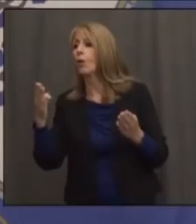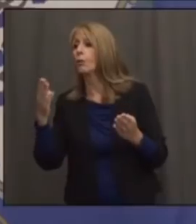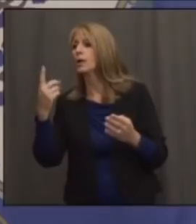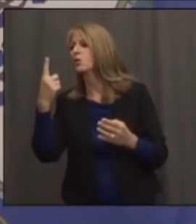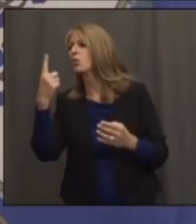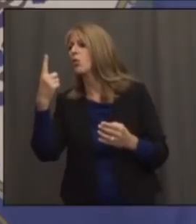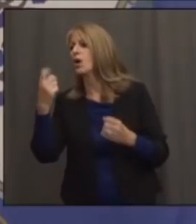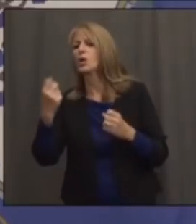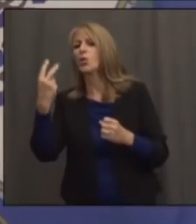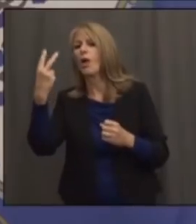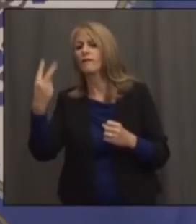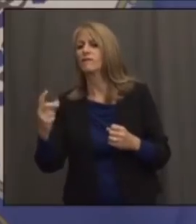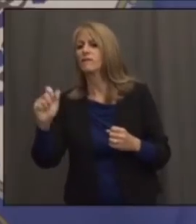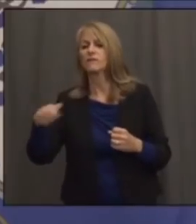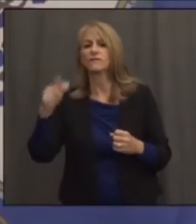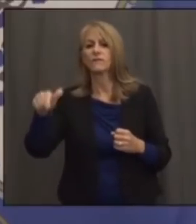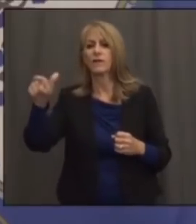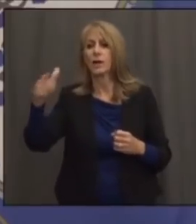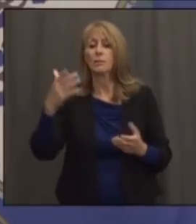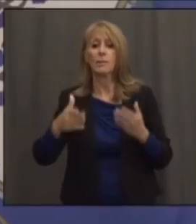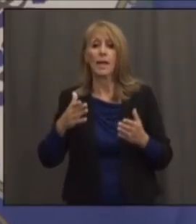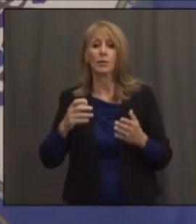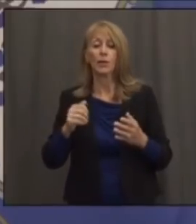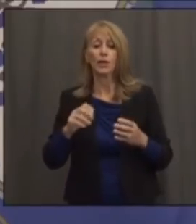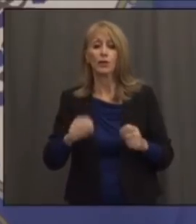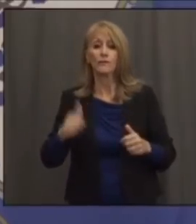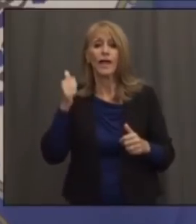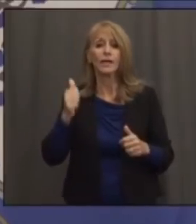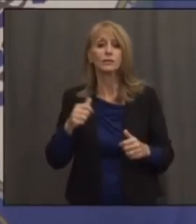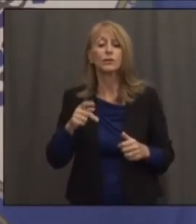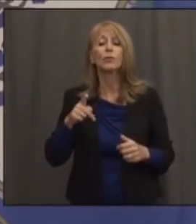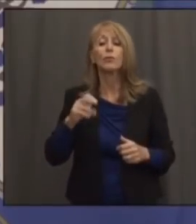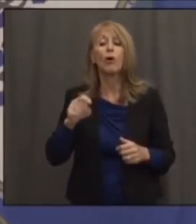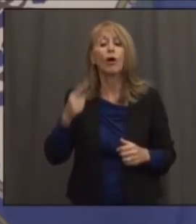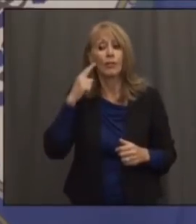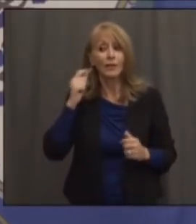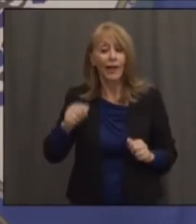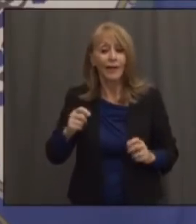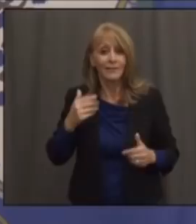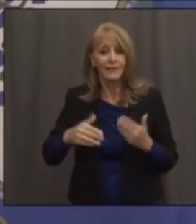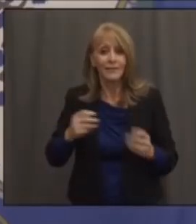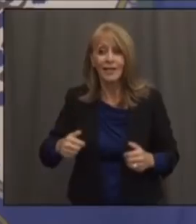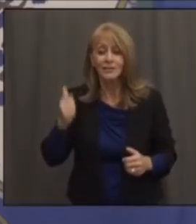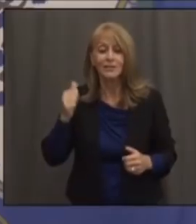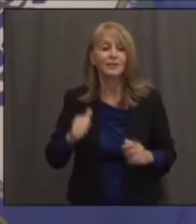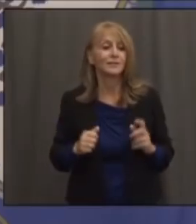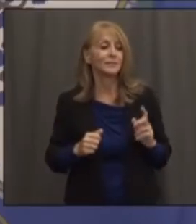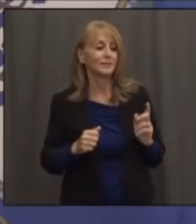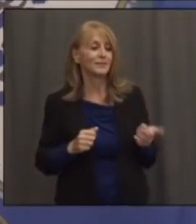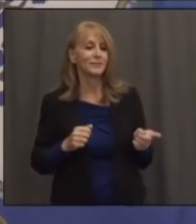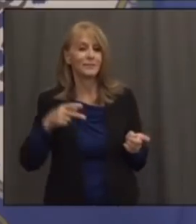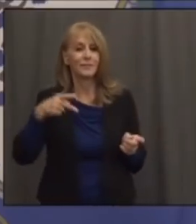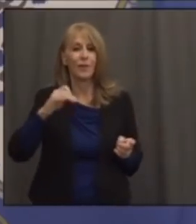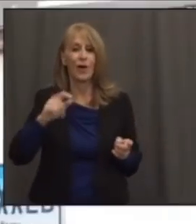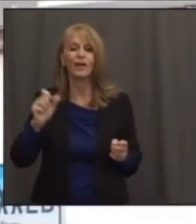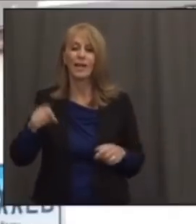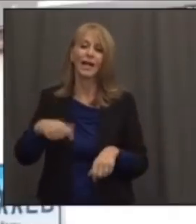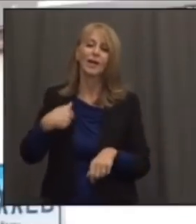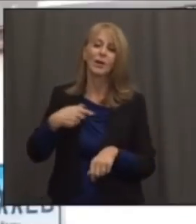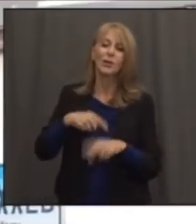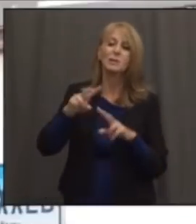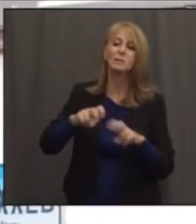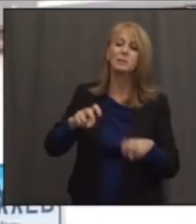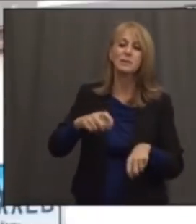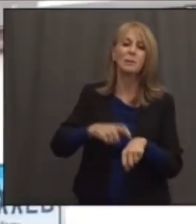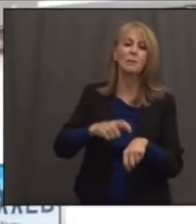year, year and a half. Maybe we can do a little faster, Paul. What do you think? Yeah, we're looking at we've seen the timelines that's happened